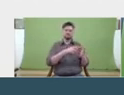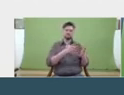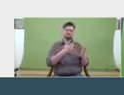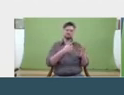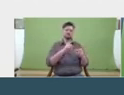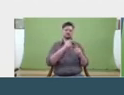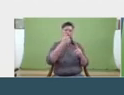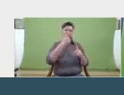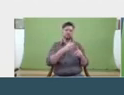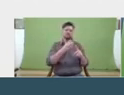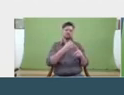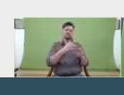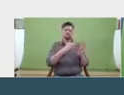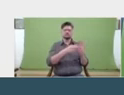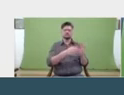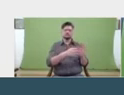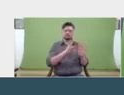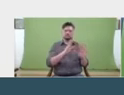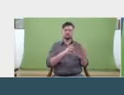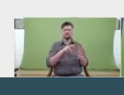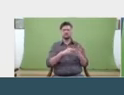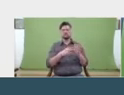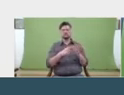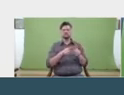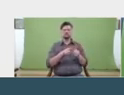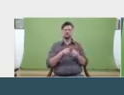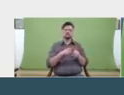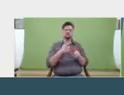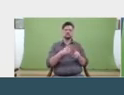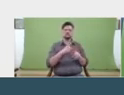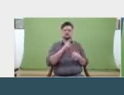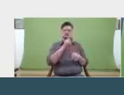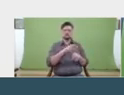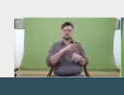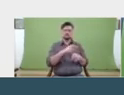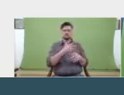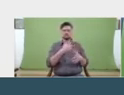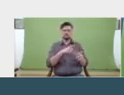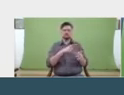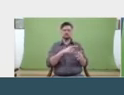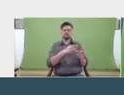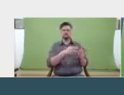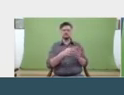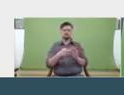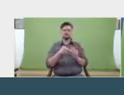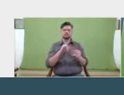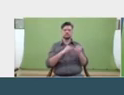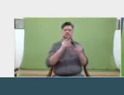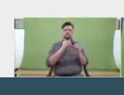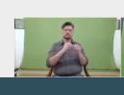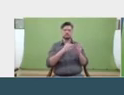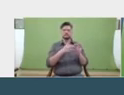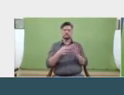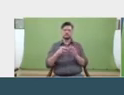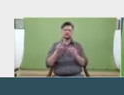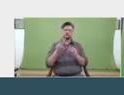so you have uh let's say the subject of a sentence agrees with the verb and the verb agrees with the subject of the